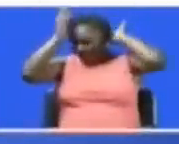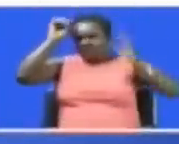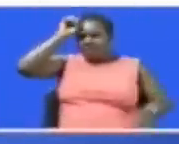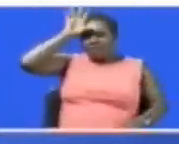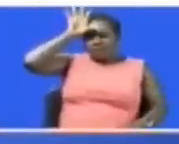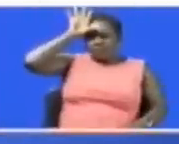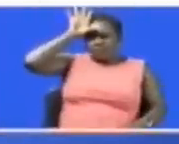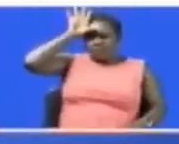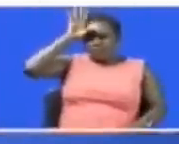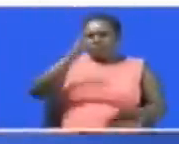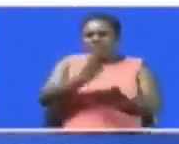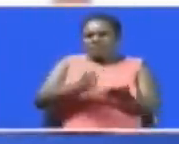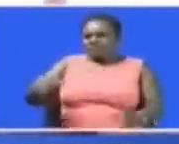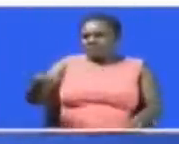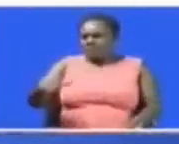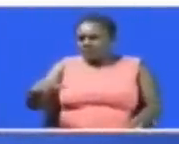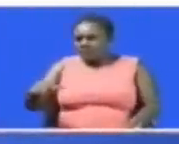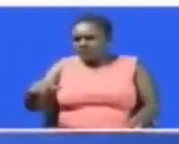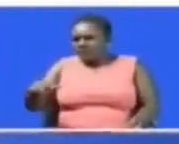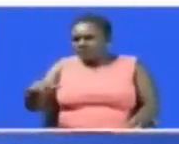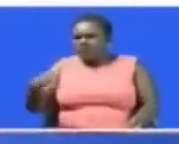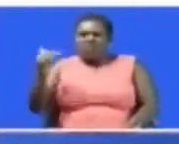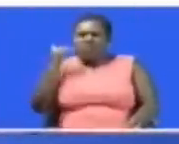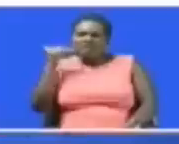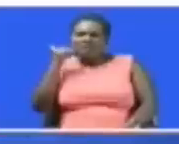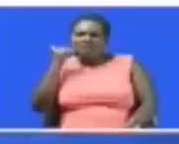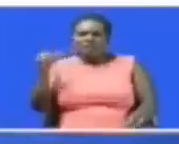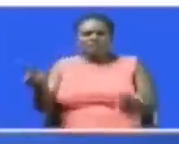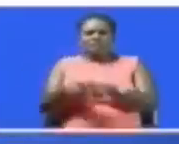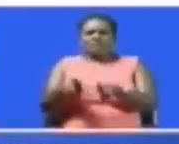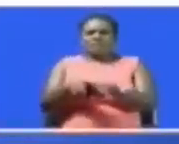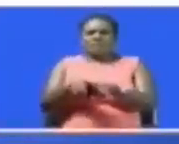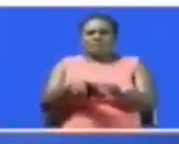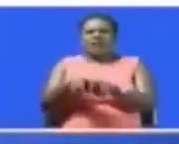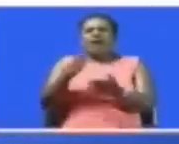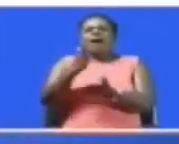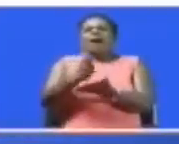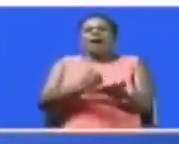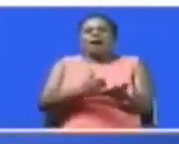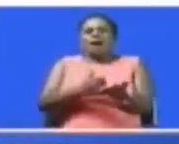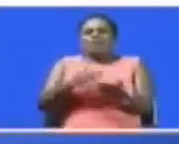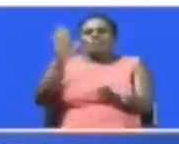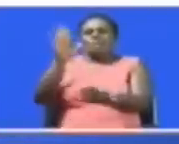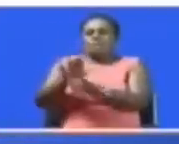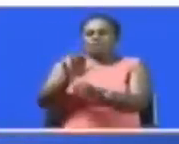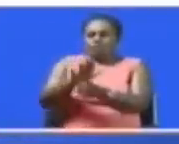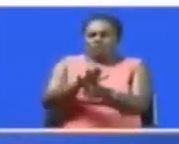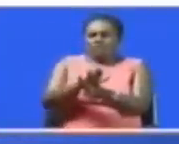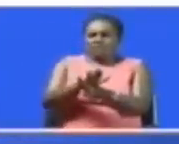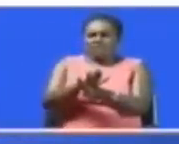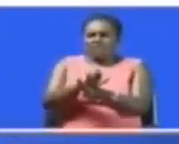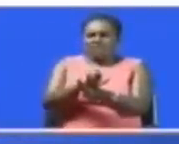Kiambu, and some areas like, you know, even Siaya. Find that there's some kind of majority